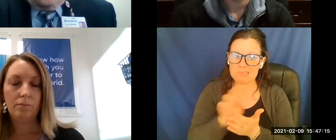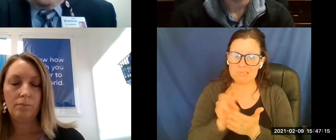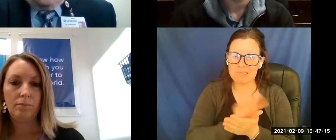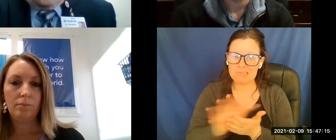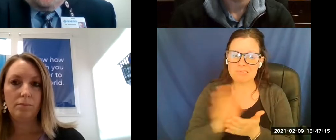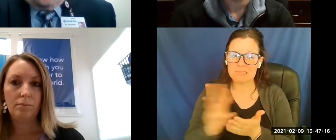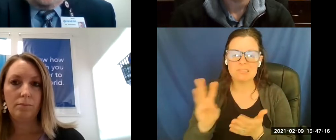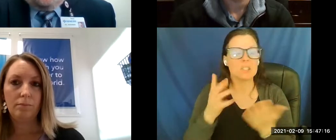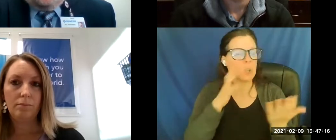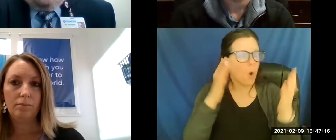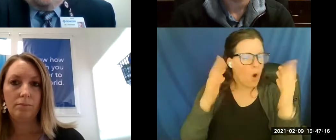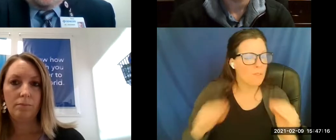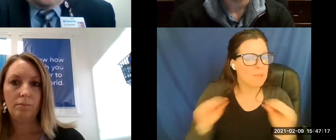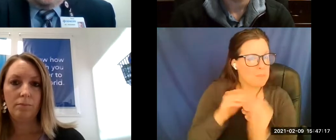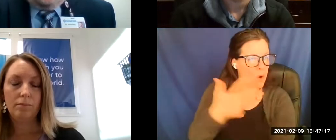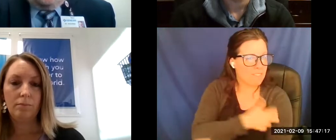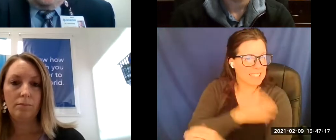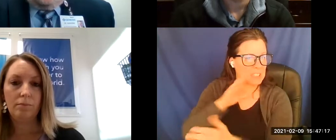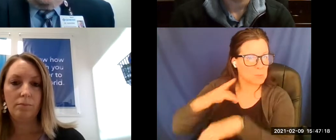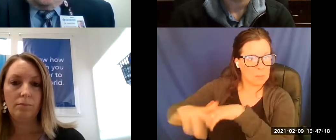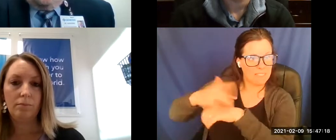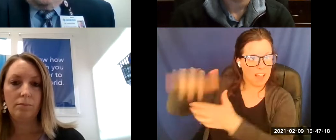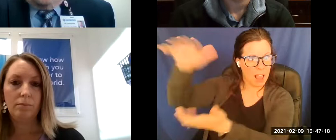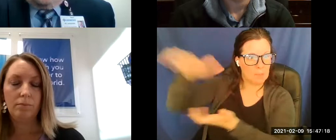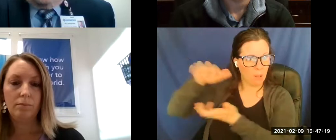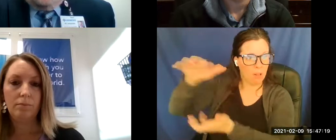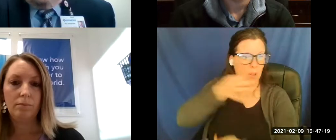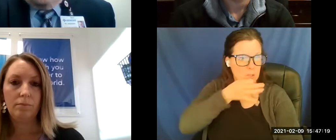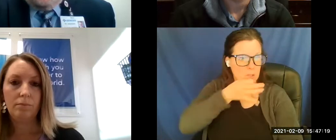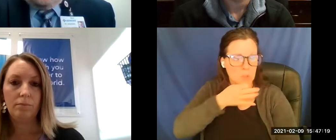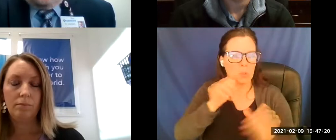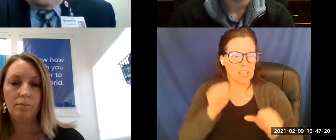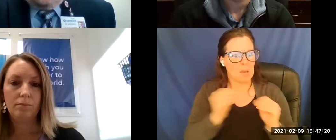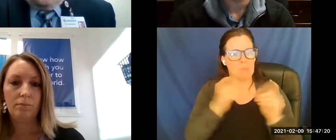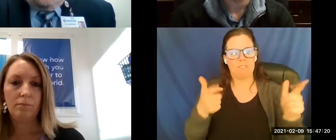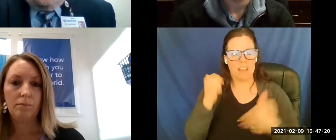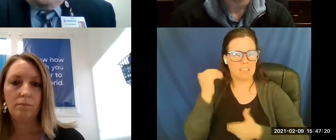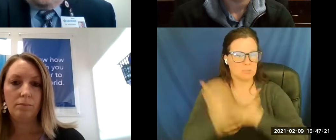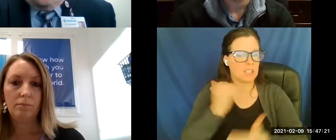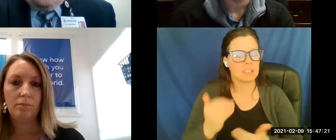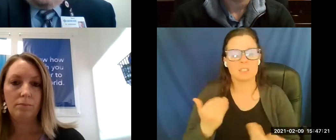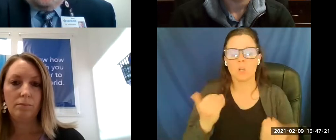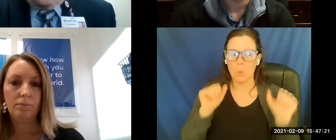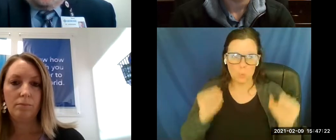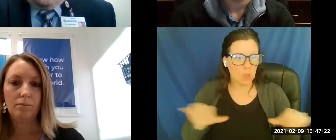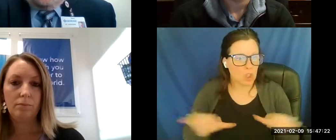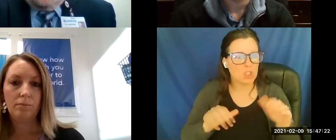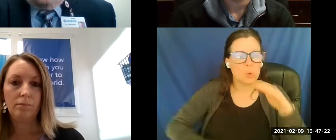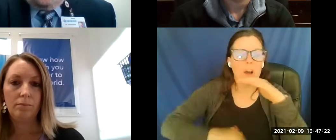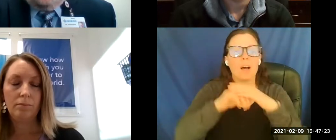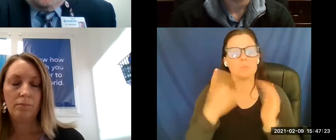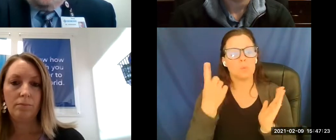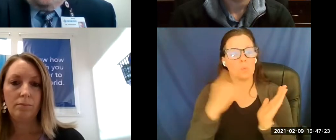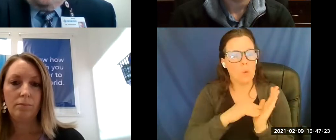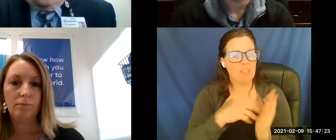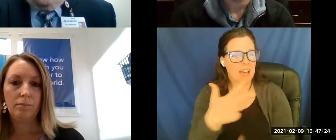in the weeks and months ahead so that we can go faster. We have capacity to do up to 1,000 vaccinations a day between